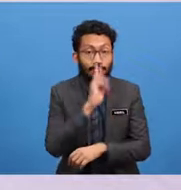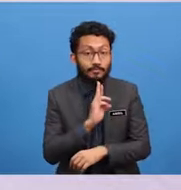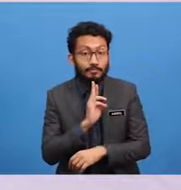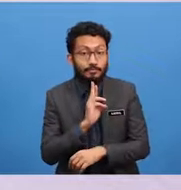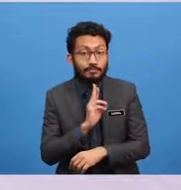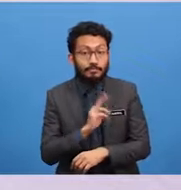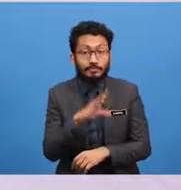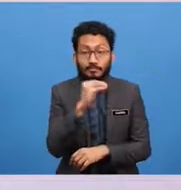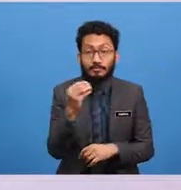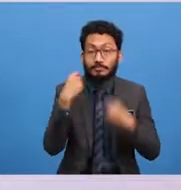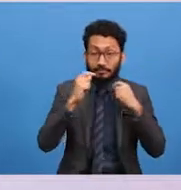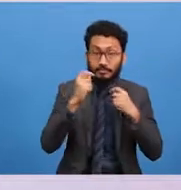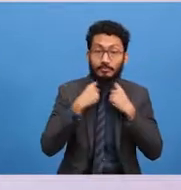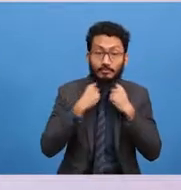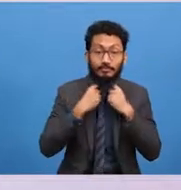blue trousers.